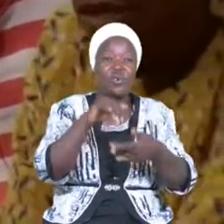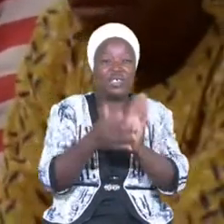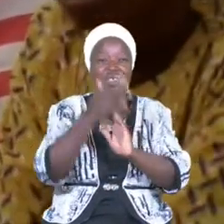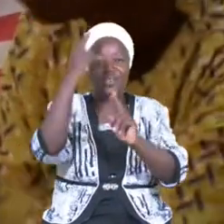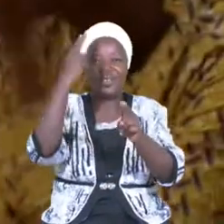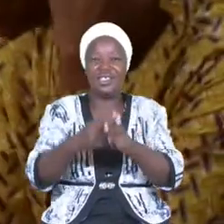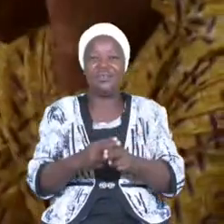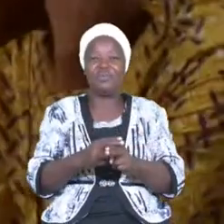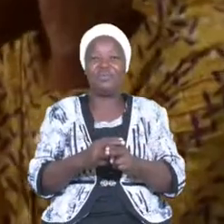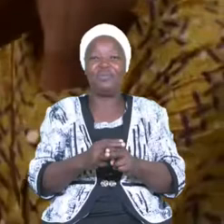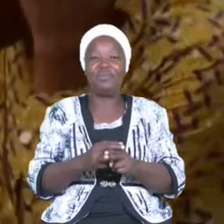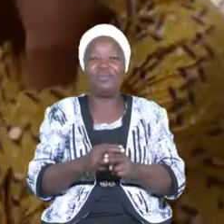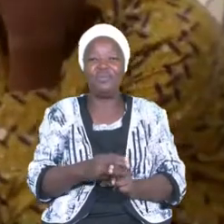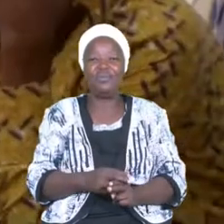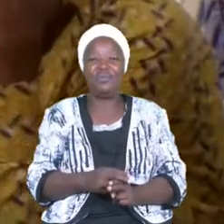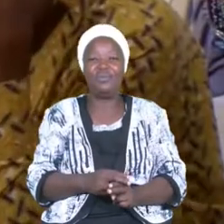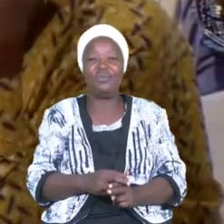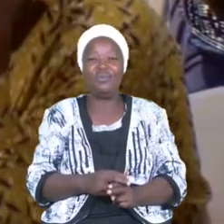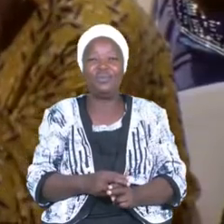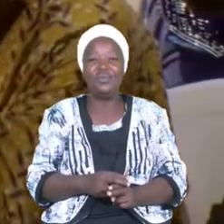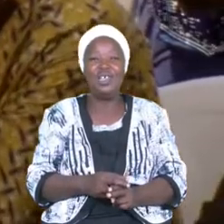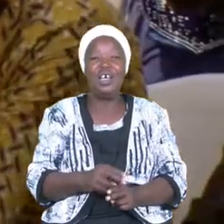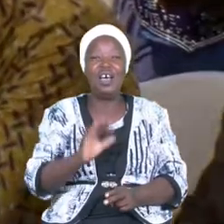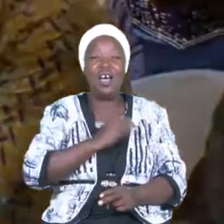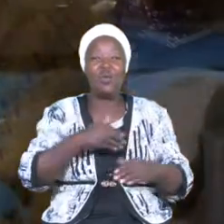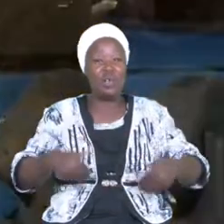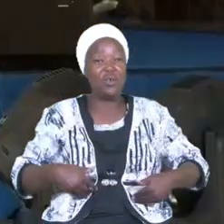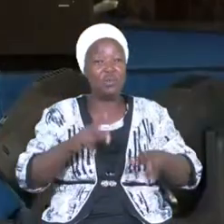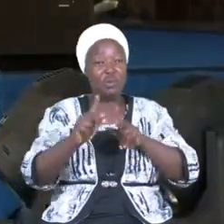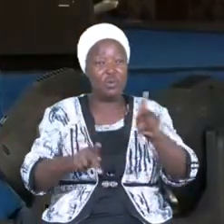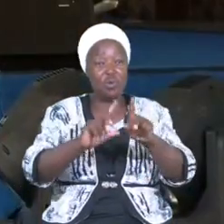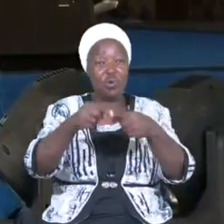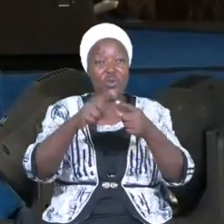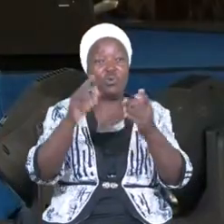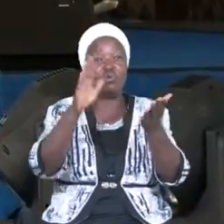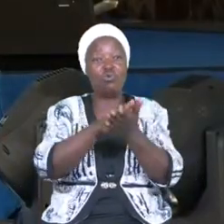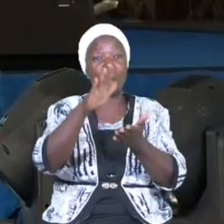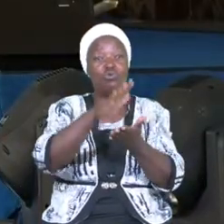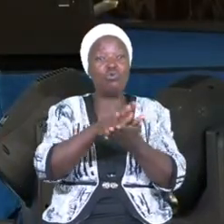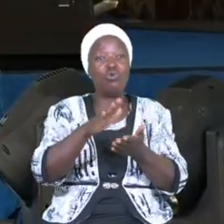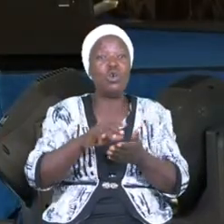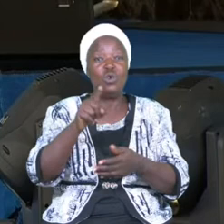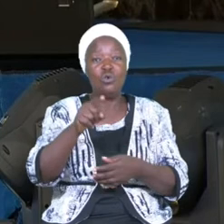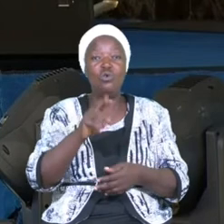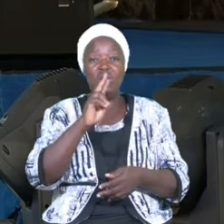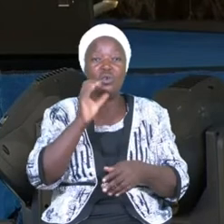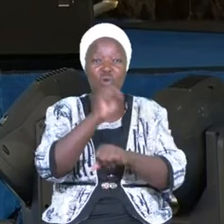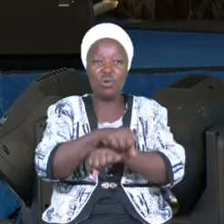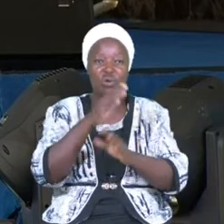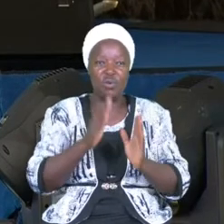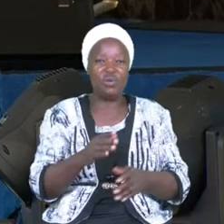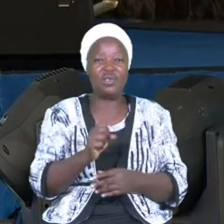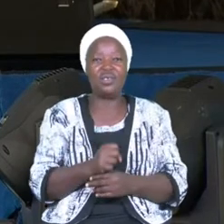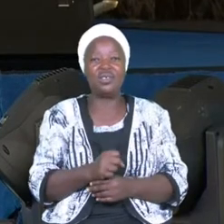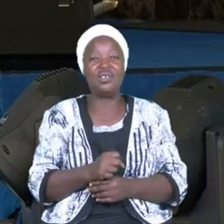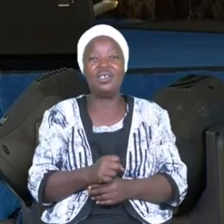name. Our young people going to school, you'll be conquerors. Our